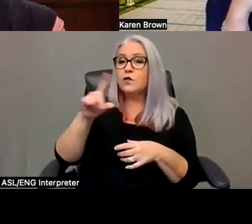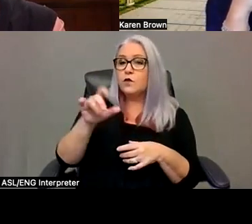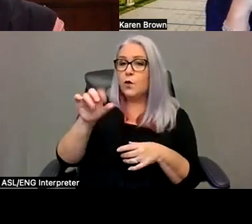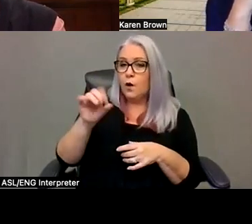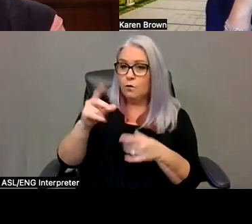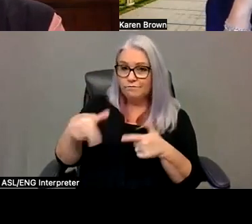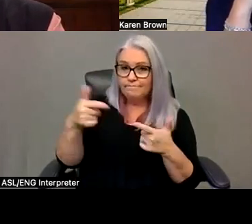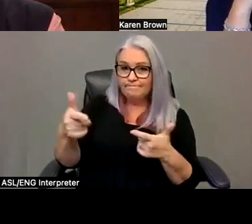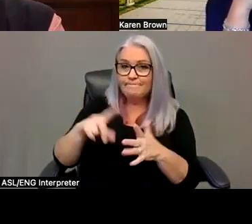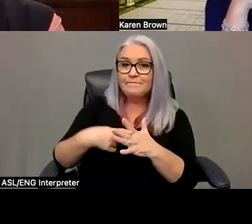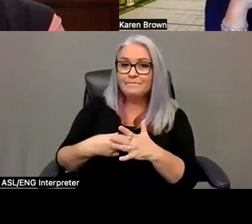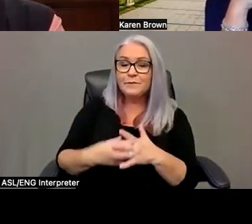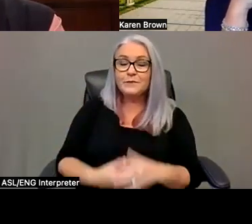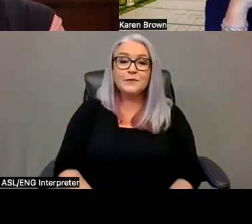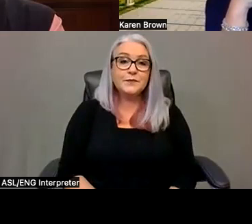one.